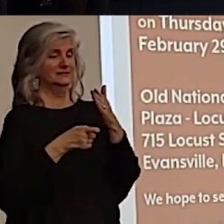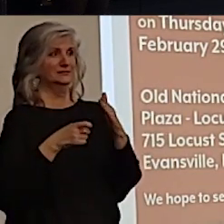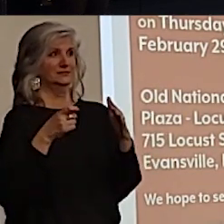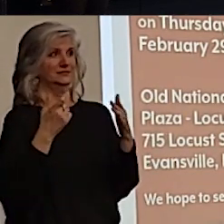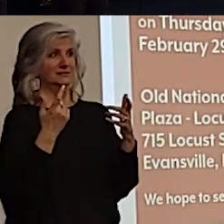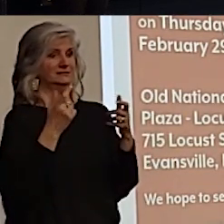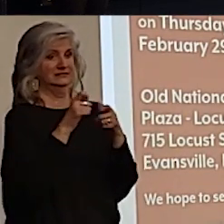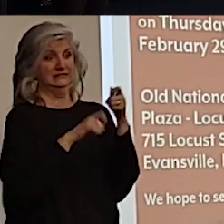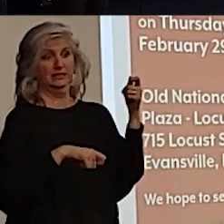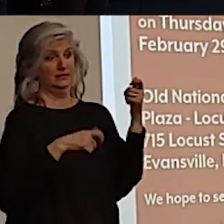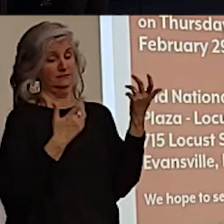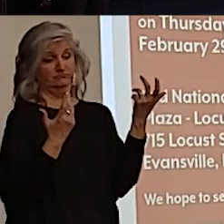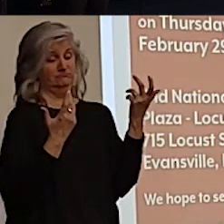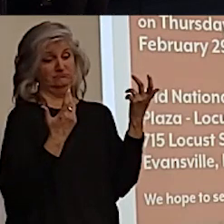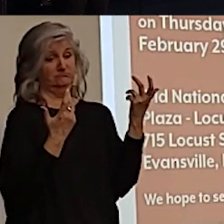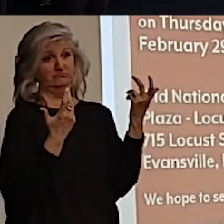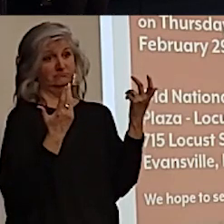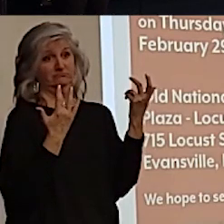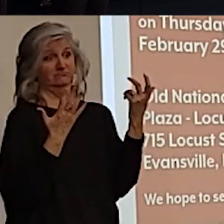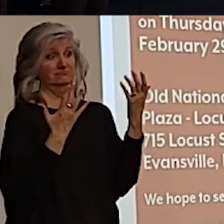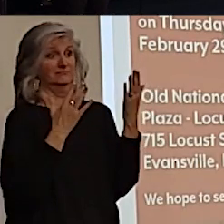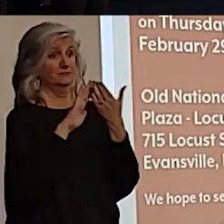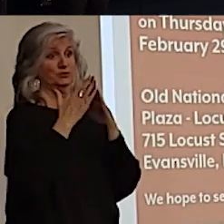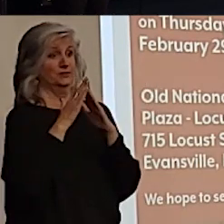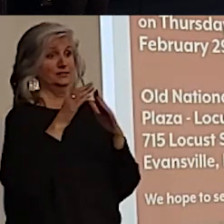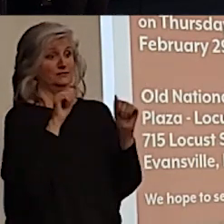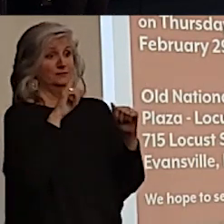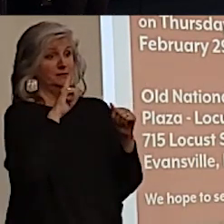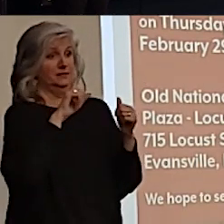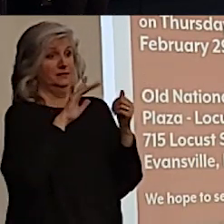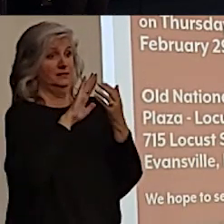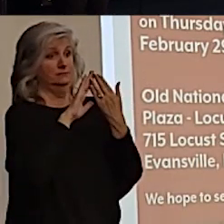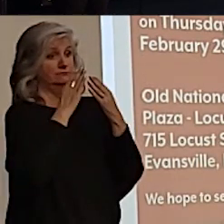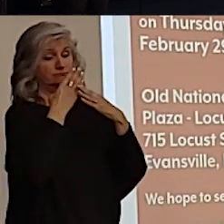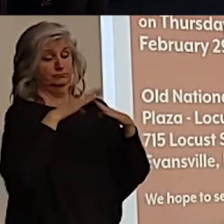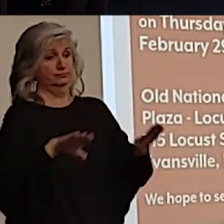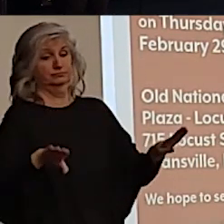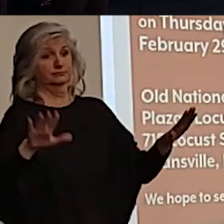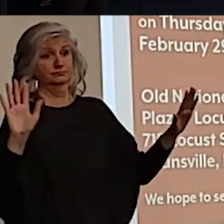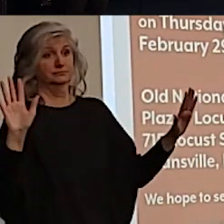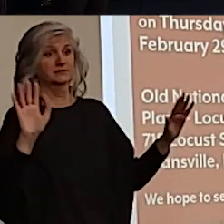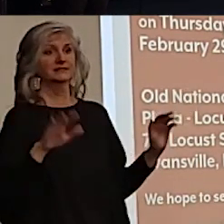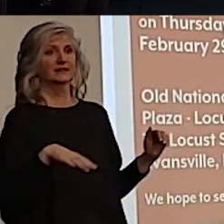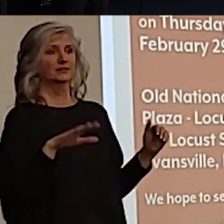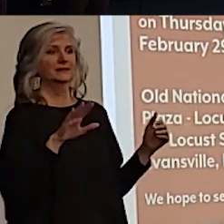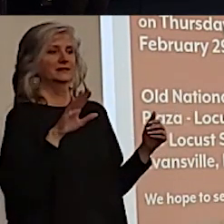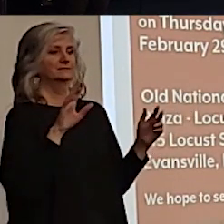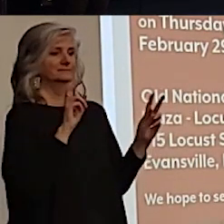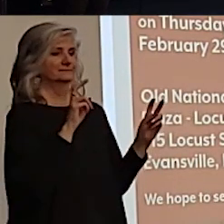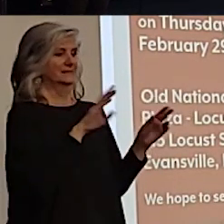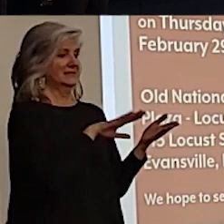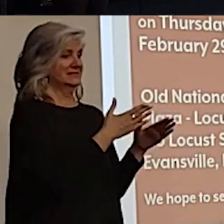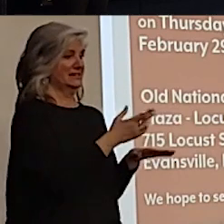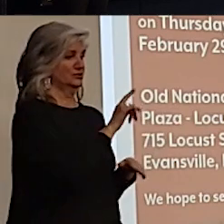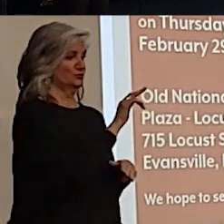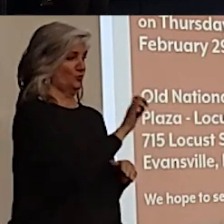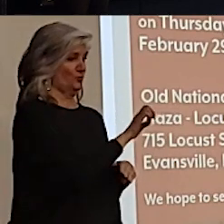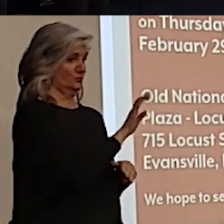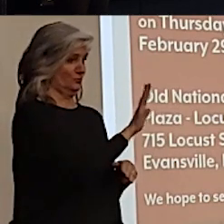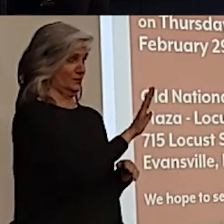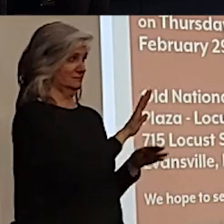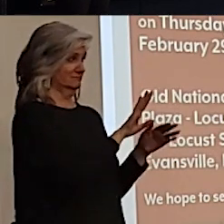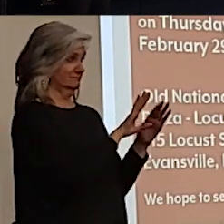communities apart, making them virtual dead zone on one side of the city or the